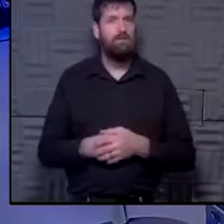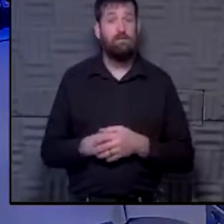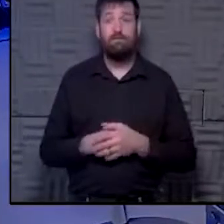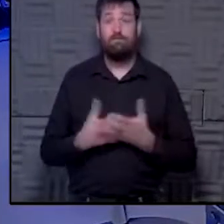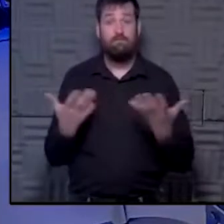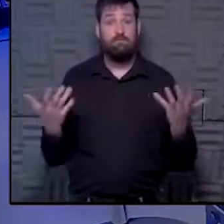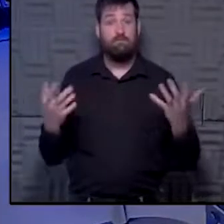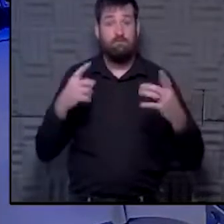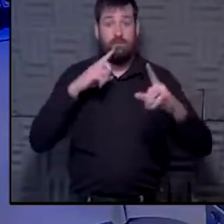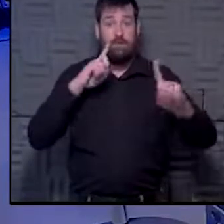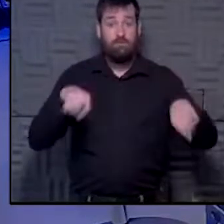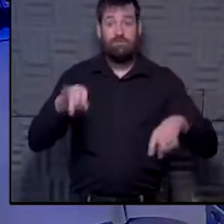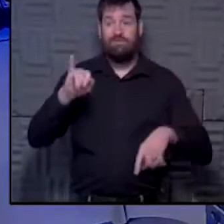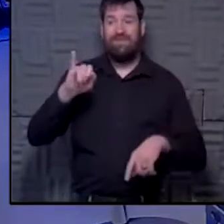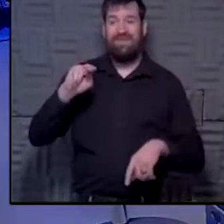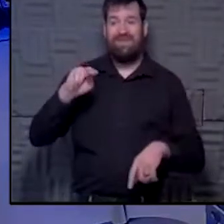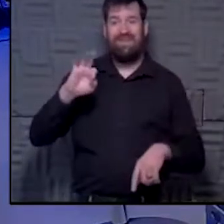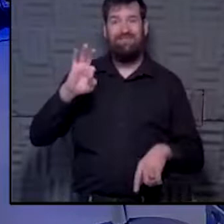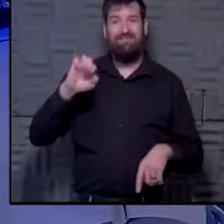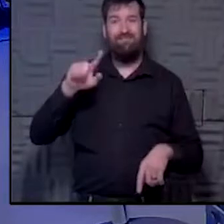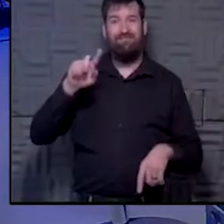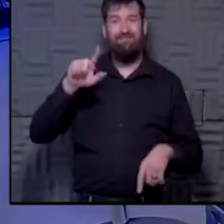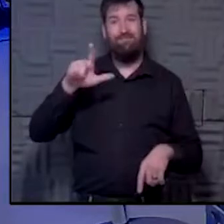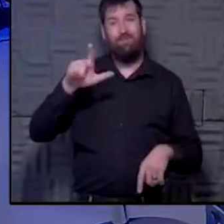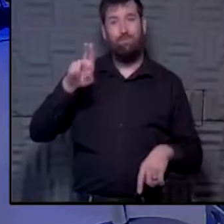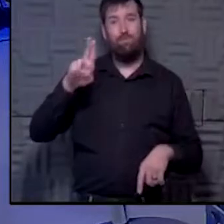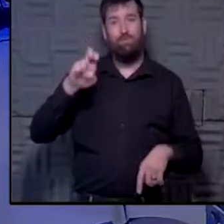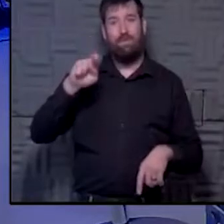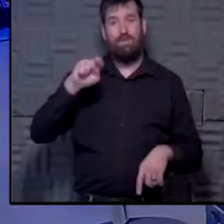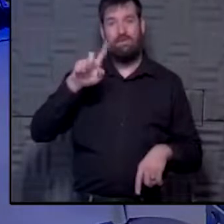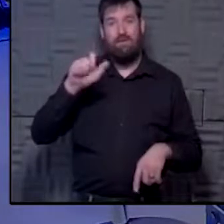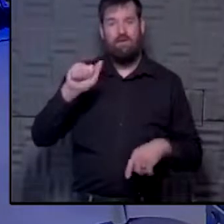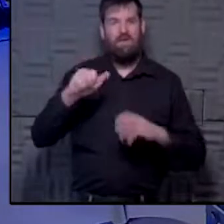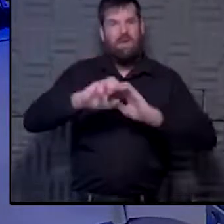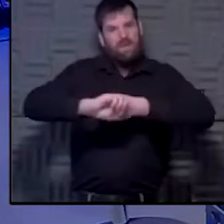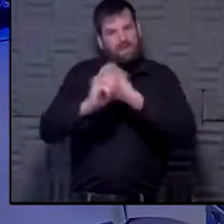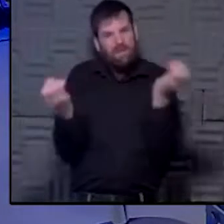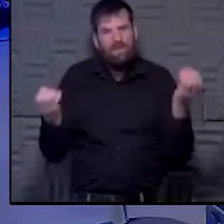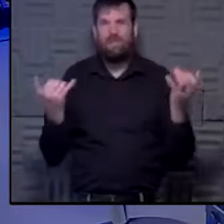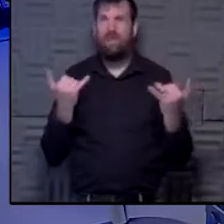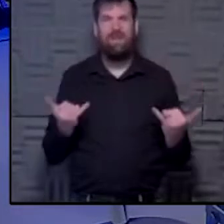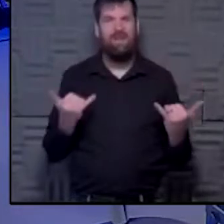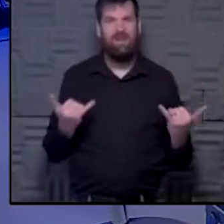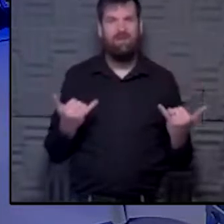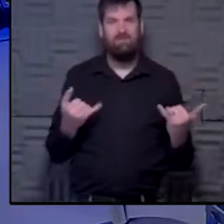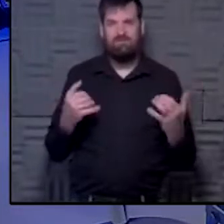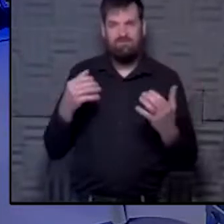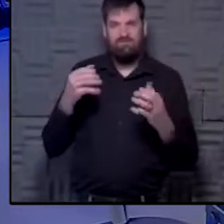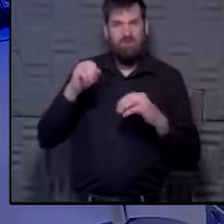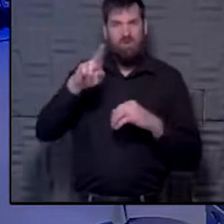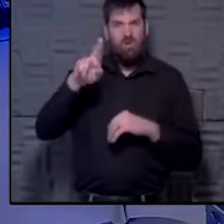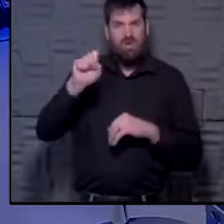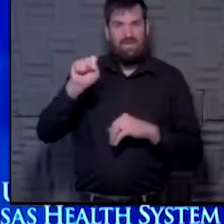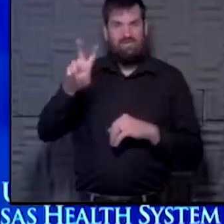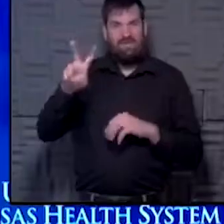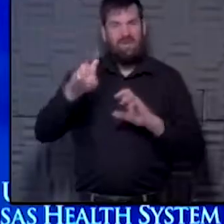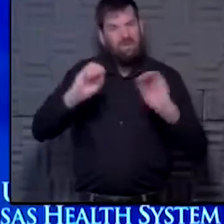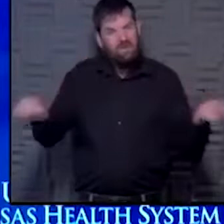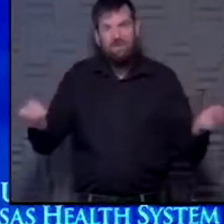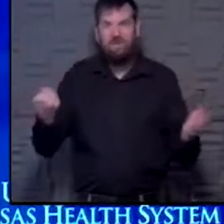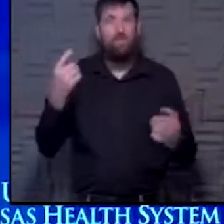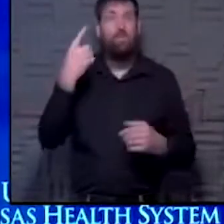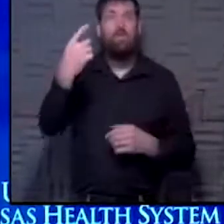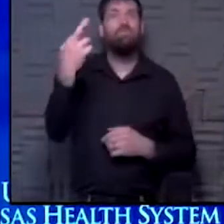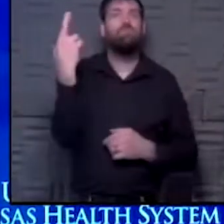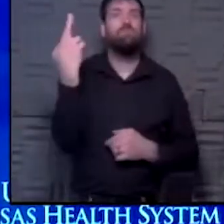is influenza. There's just hardly any influenza. There's hardly any RSV. There's only one reason that that's